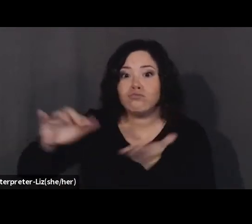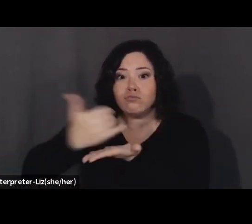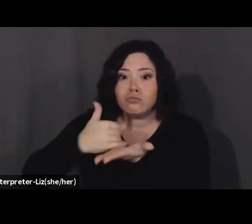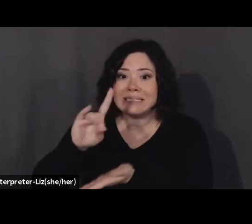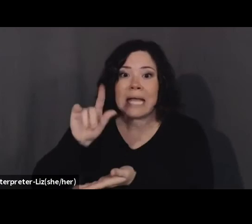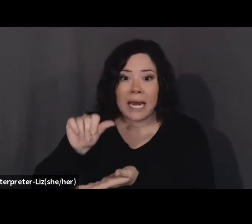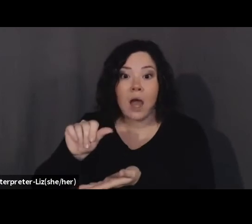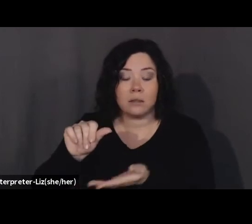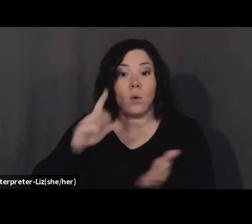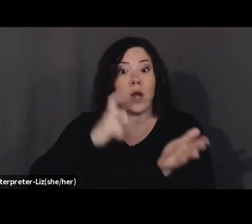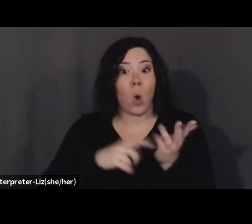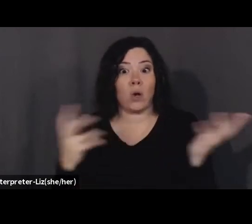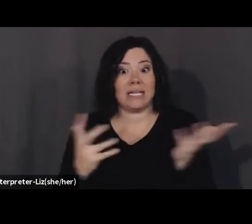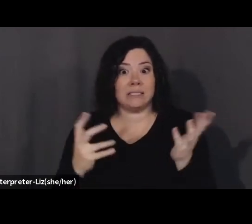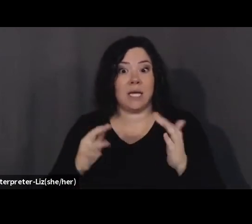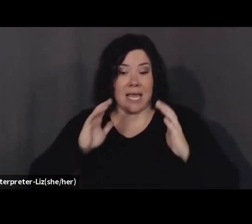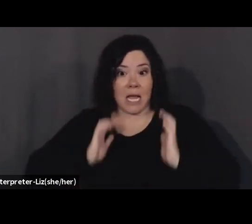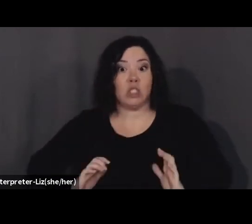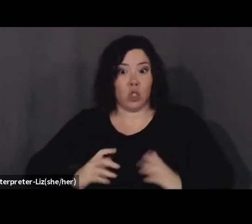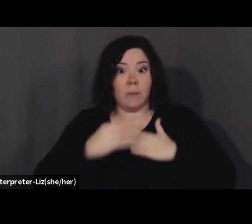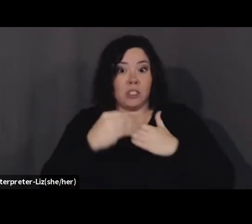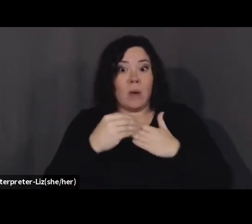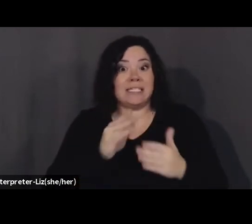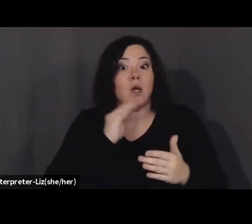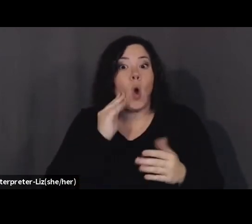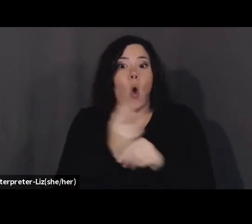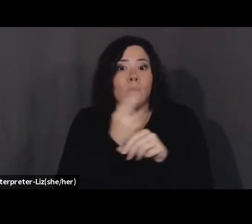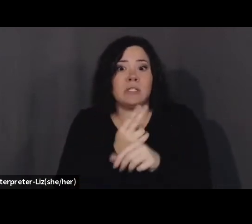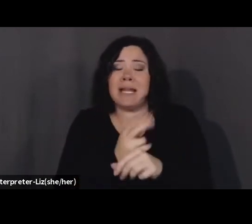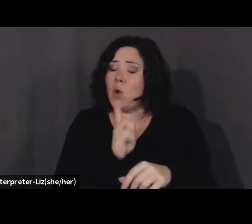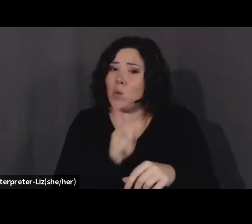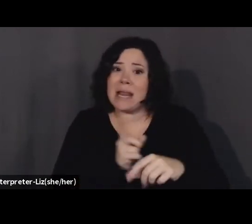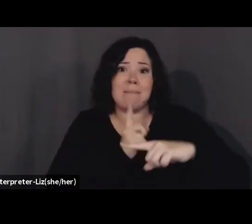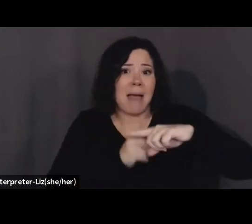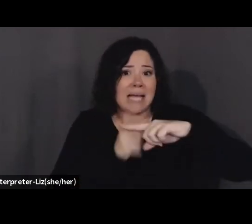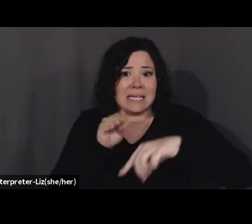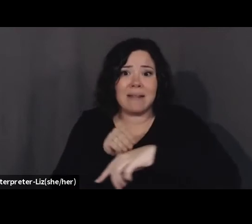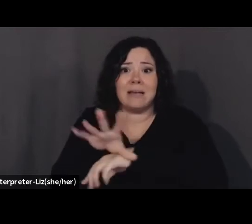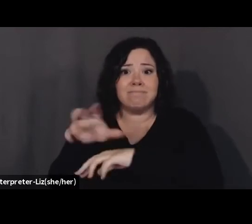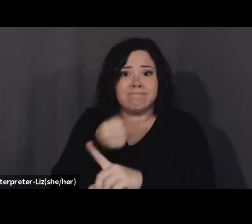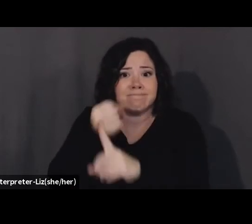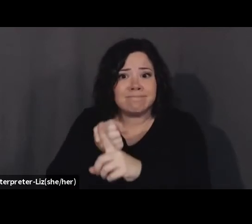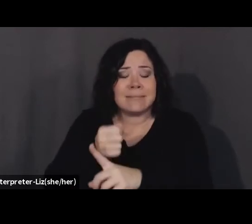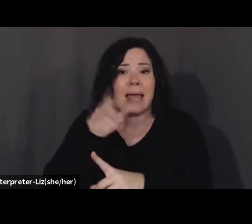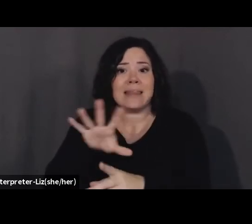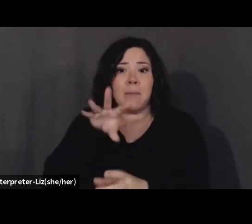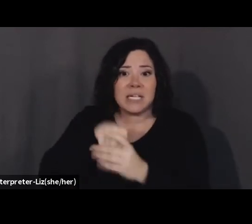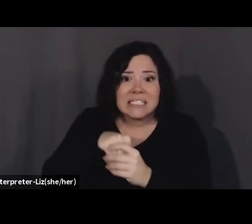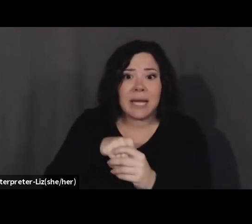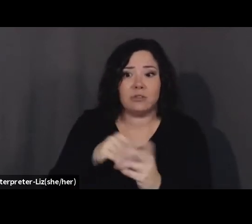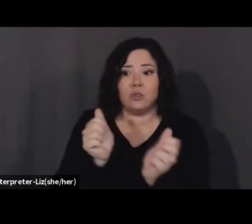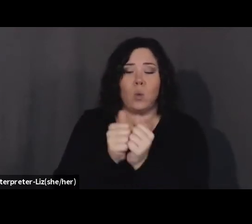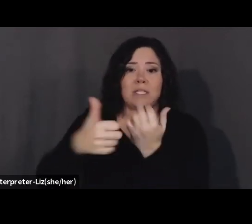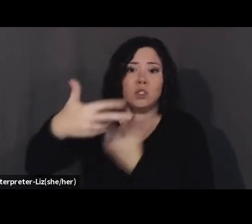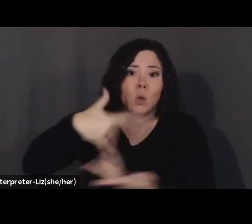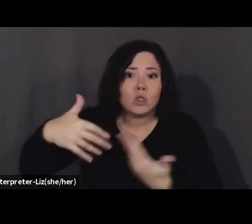really saw that consumer-directed home usability changes positively impacted participation in social and recreational